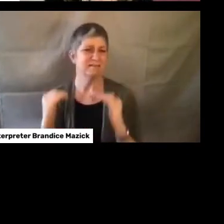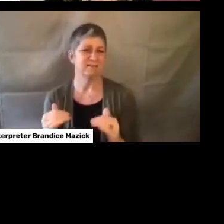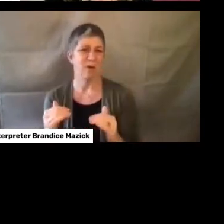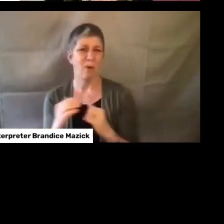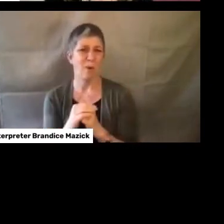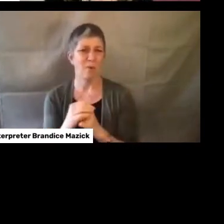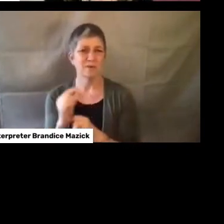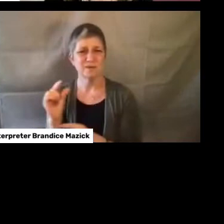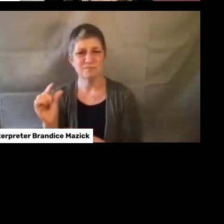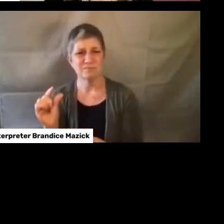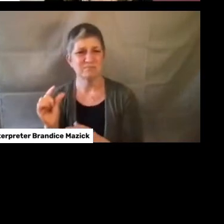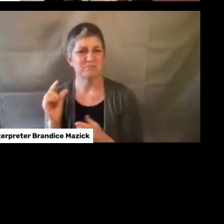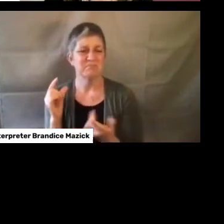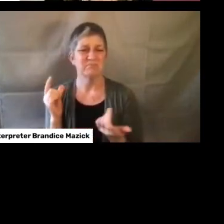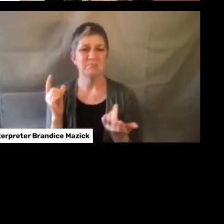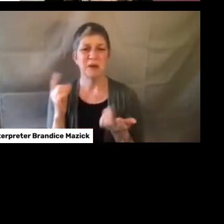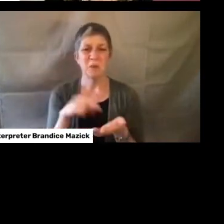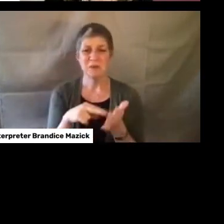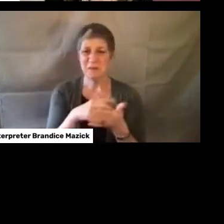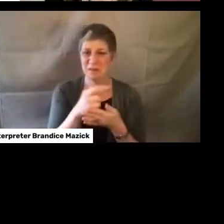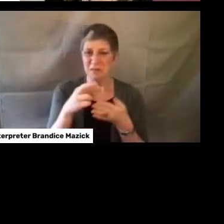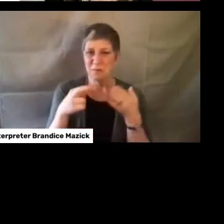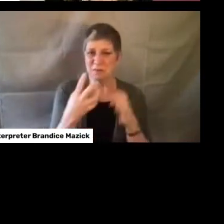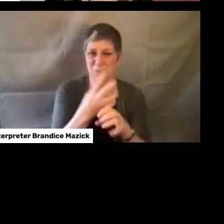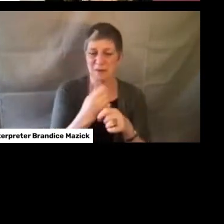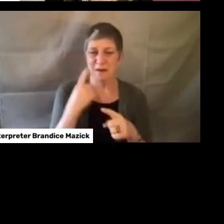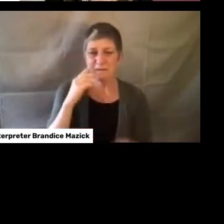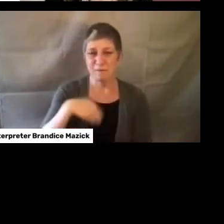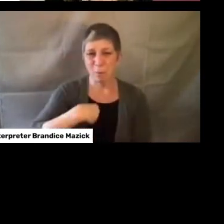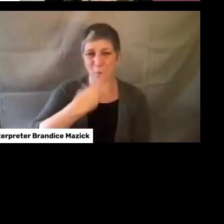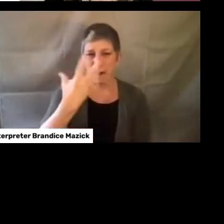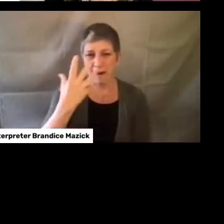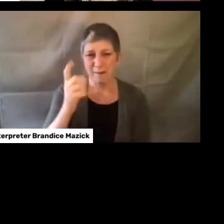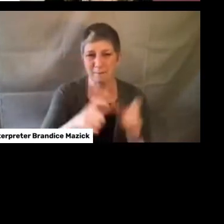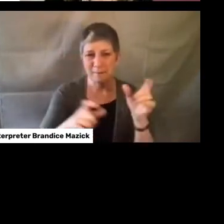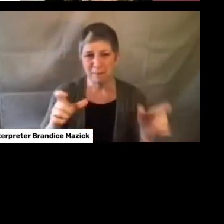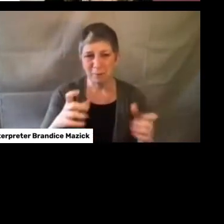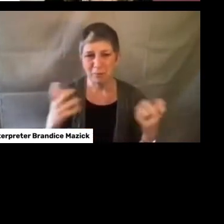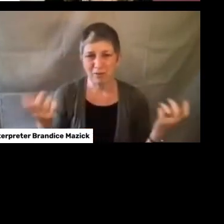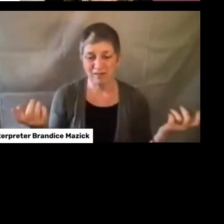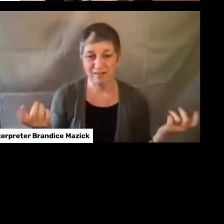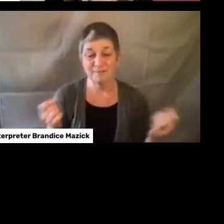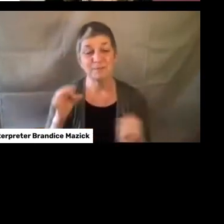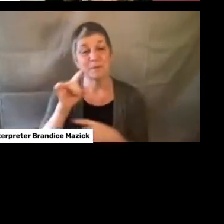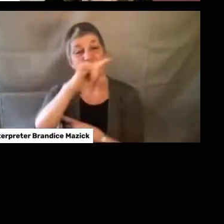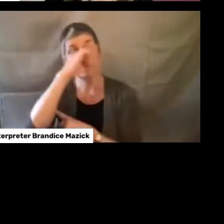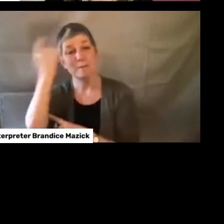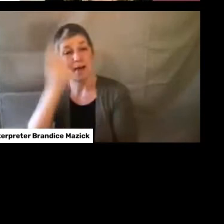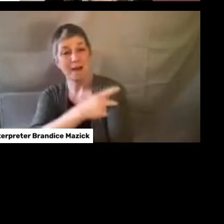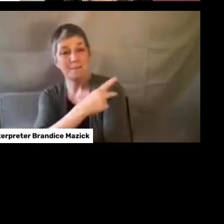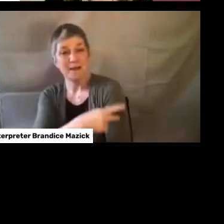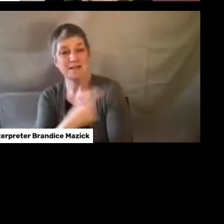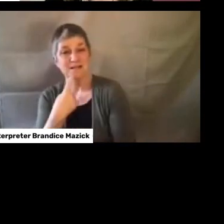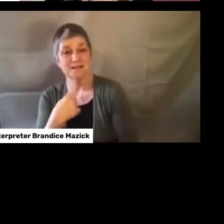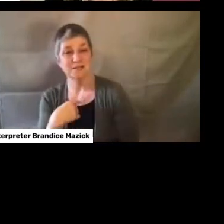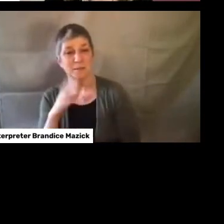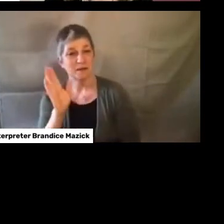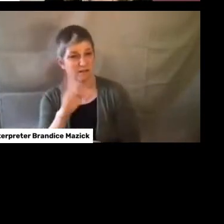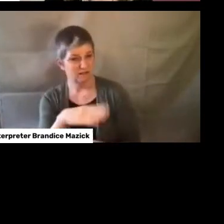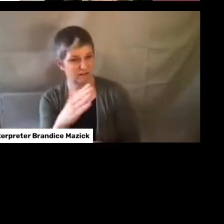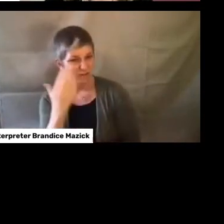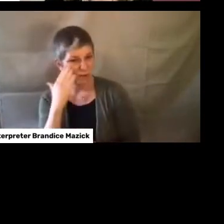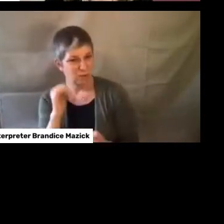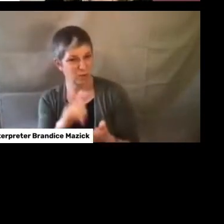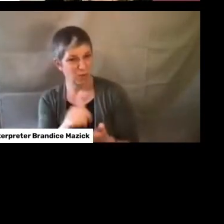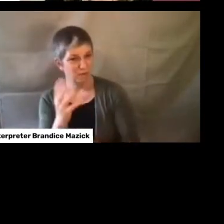means that all of the results that we're getting are for white people. So if a Black patient says to me, do you know that this